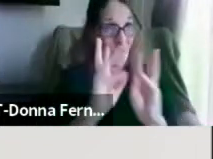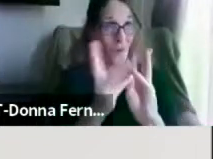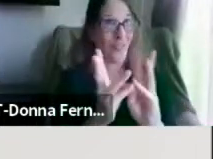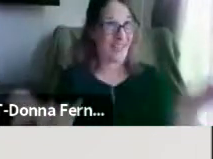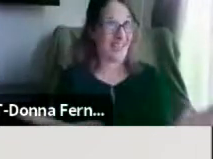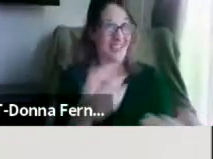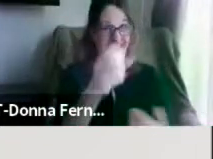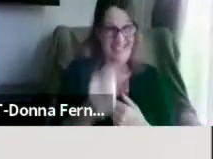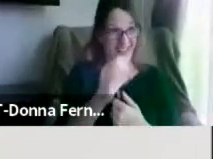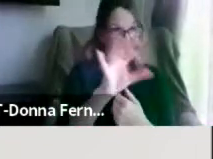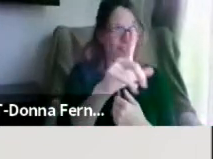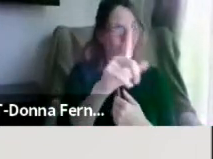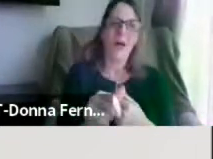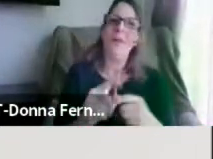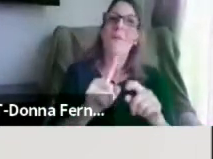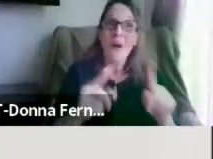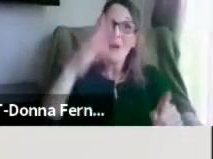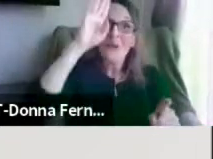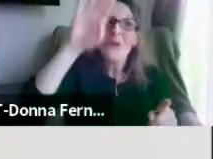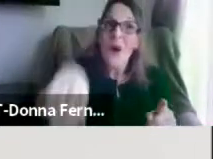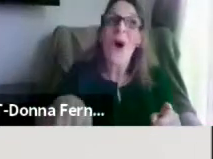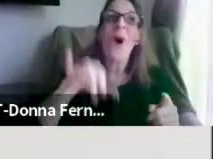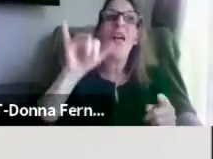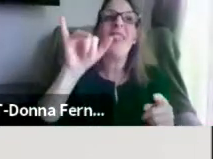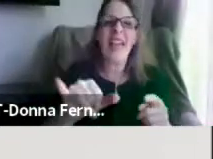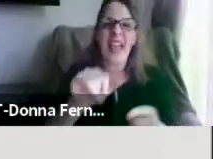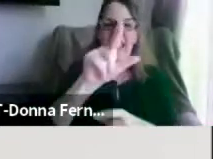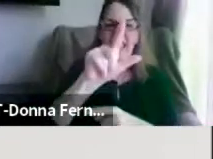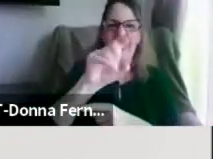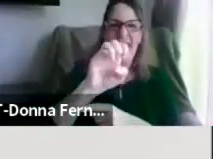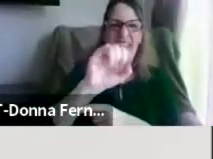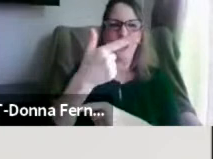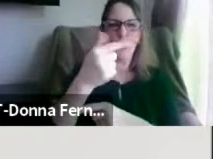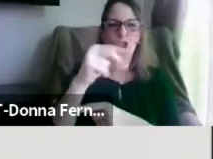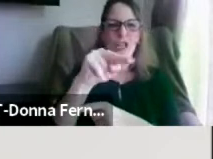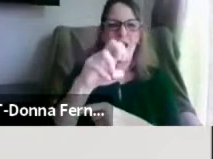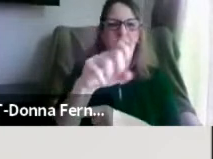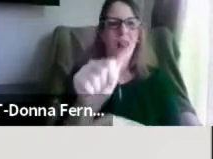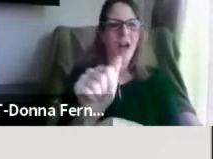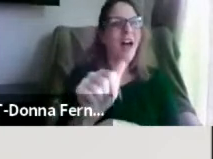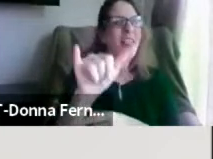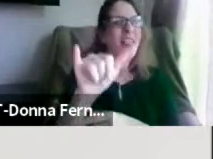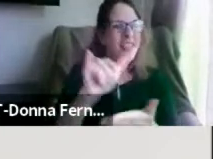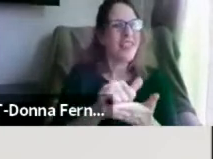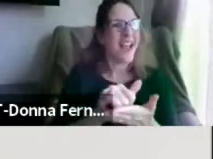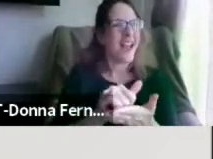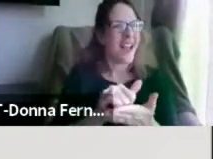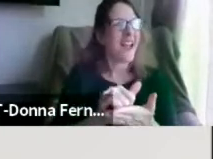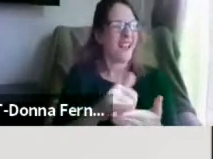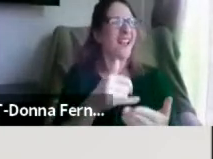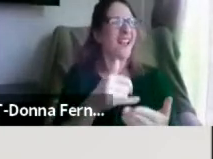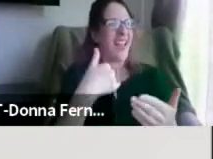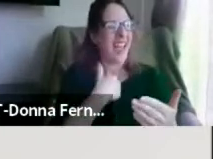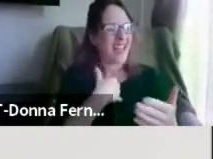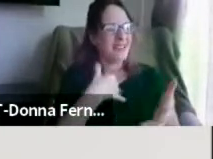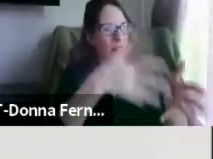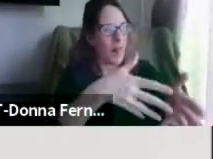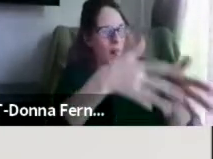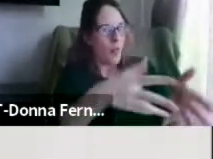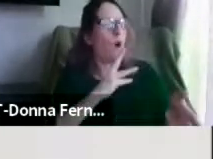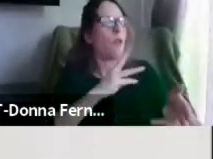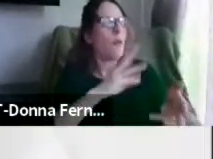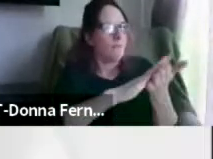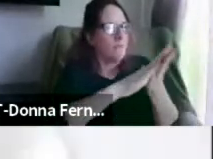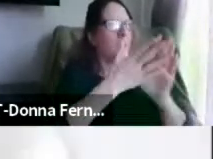Unfortunately, that also promotes the growth of Legionella in our inactive water pipes and standing water. So to